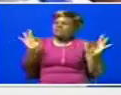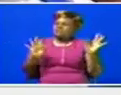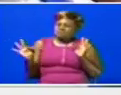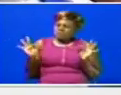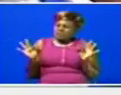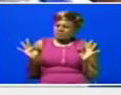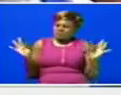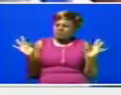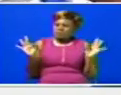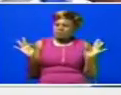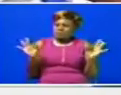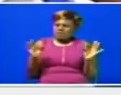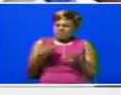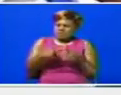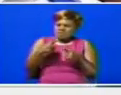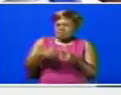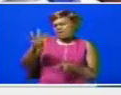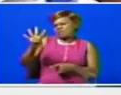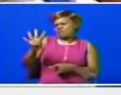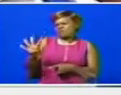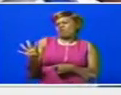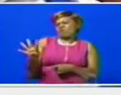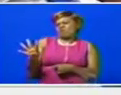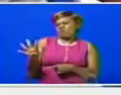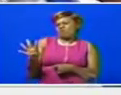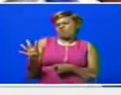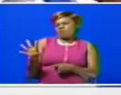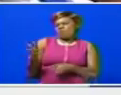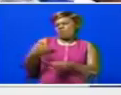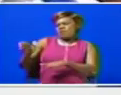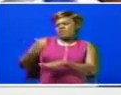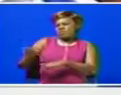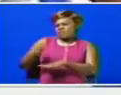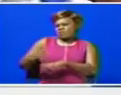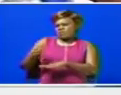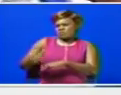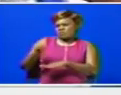4 years zetu zimeenda wapi? 4 years zetu tunatupa chini, tunamoga chini kagidheri.